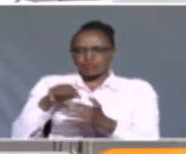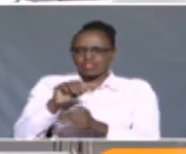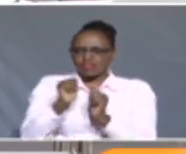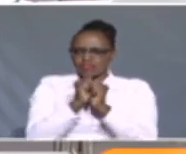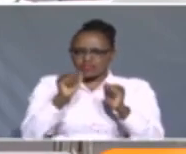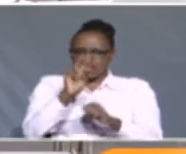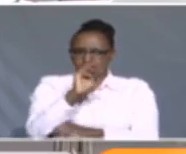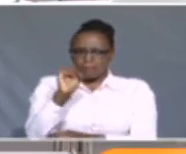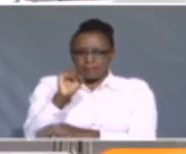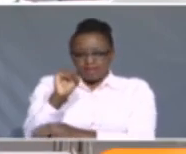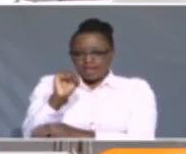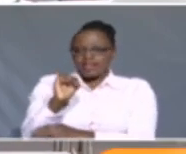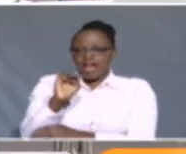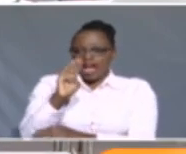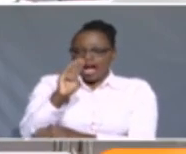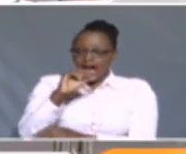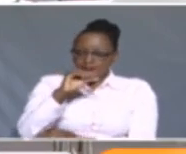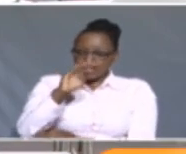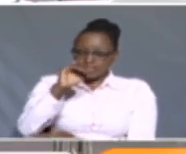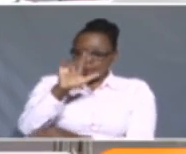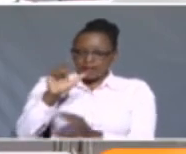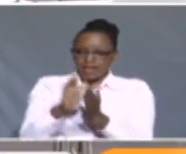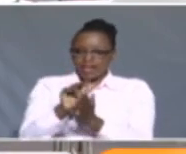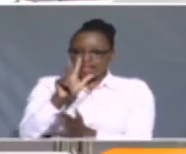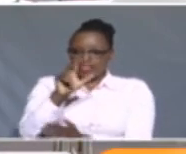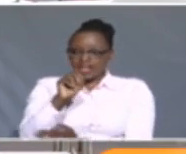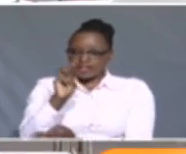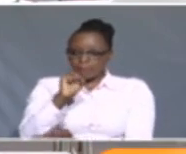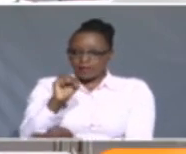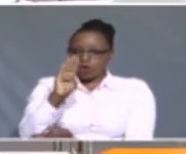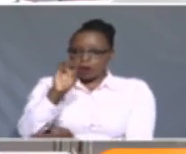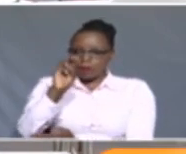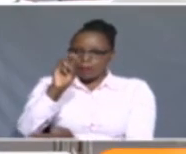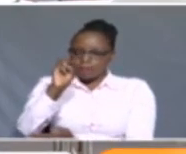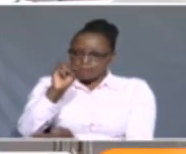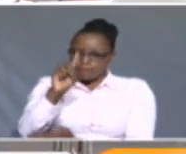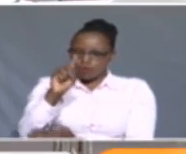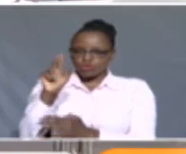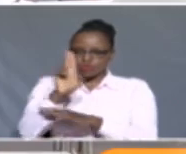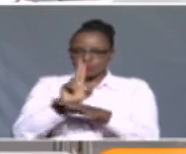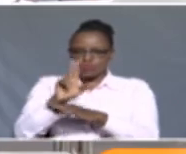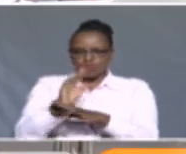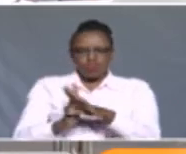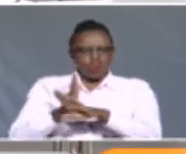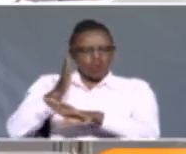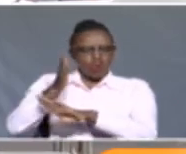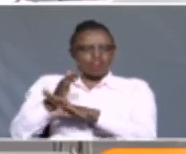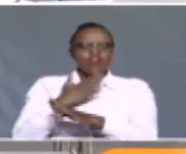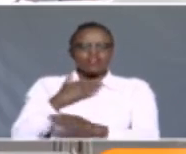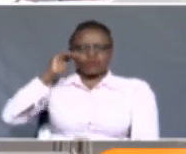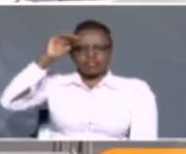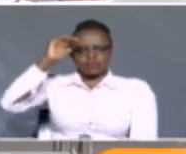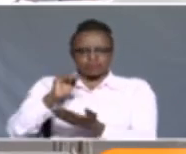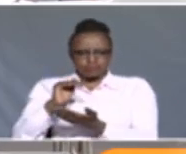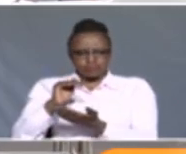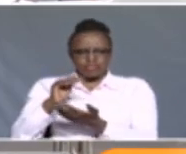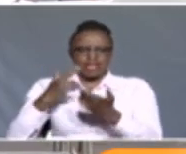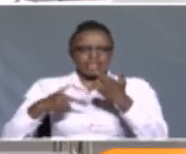15 million shillings cash bail and the 30 million shillings bond he was released on as excessive and wants it reviewed.